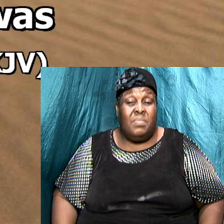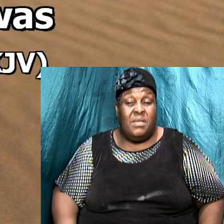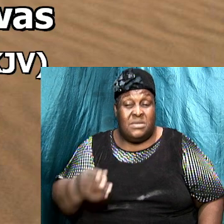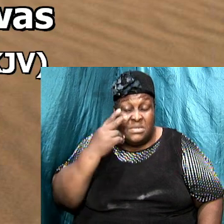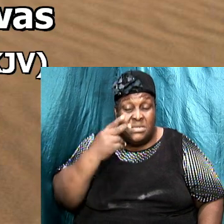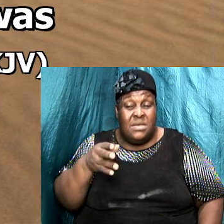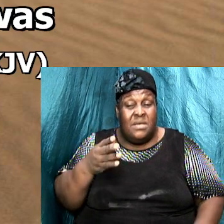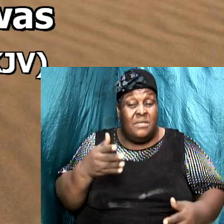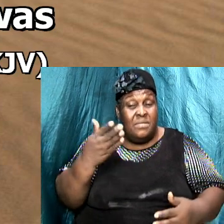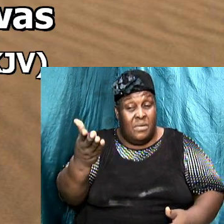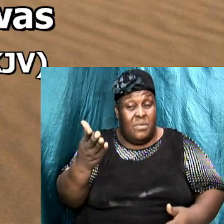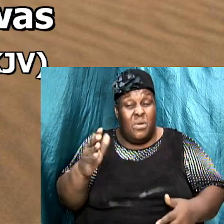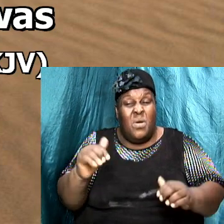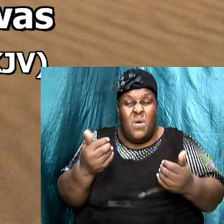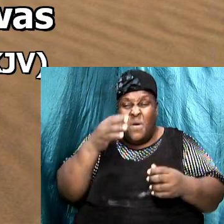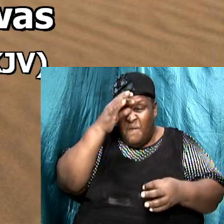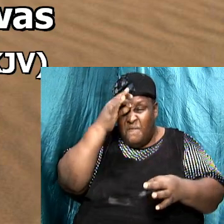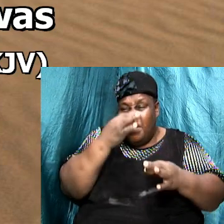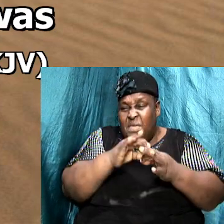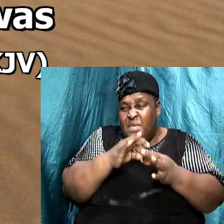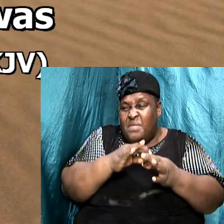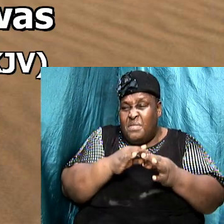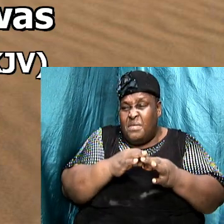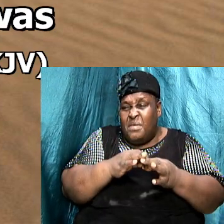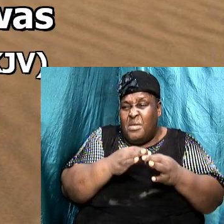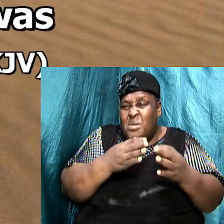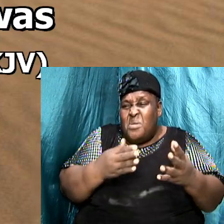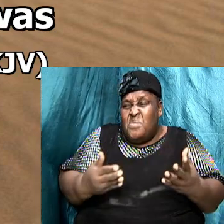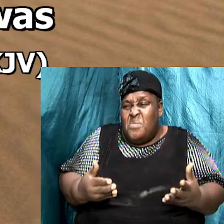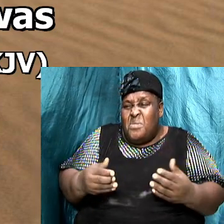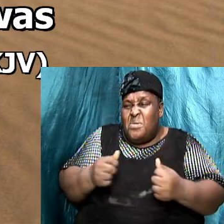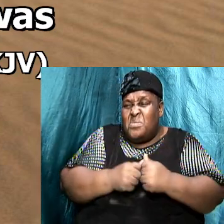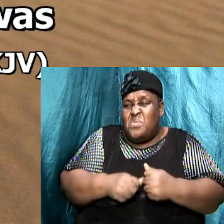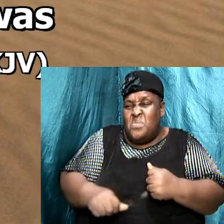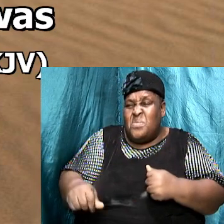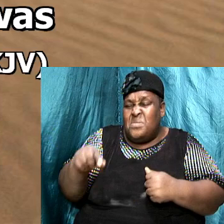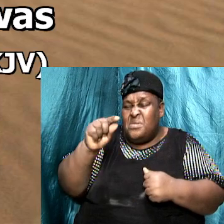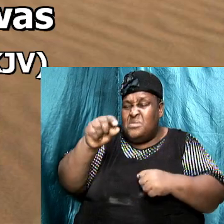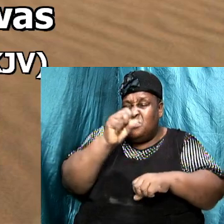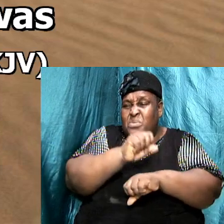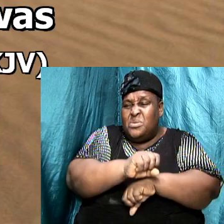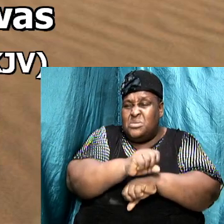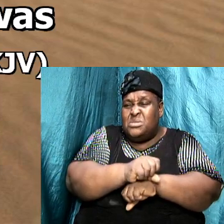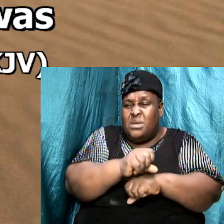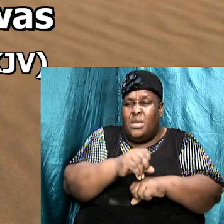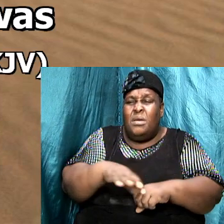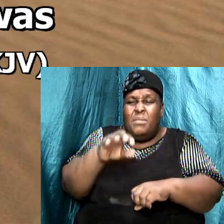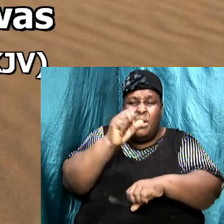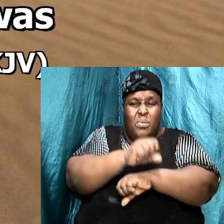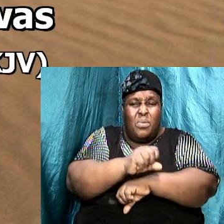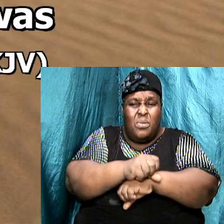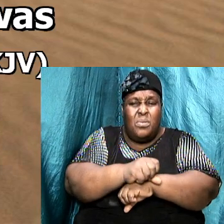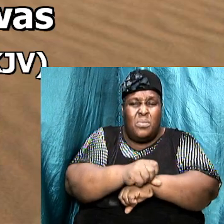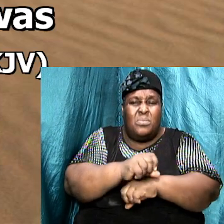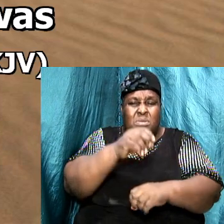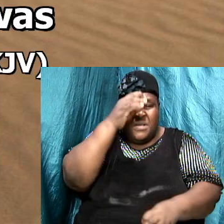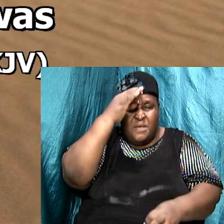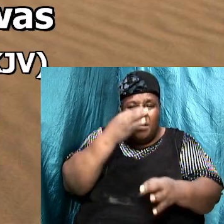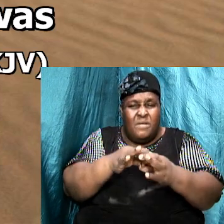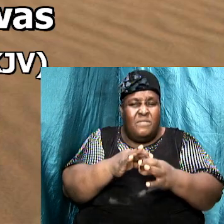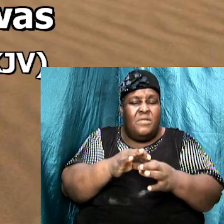See thou how faith wrought with his works, and by works was faith